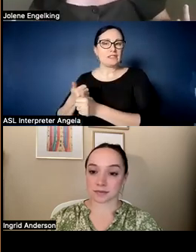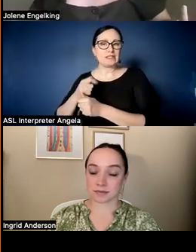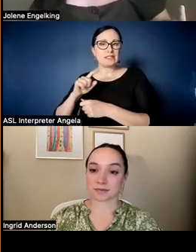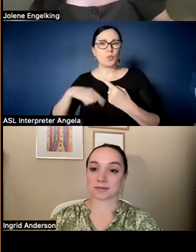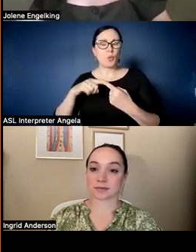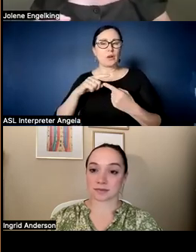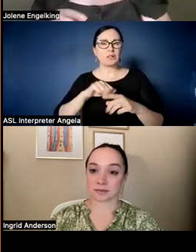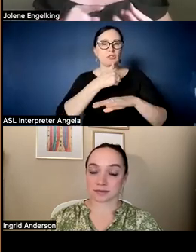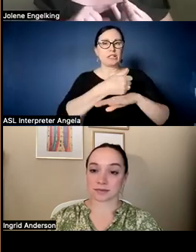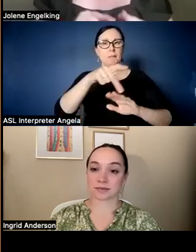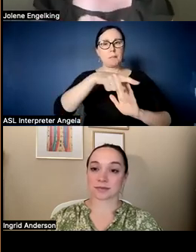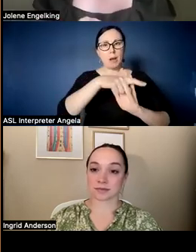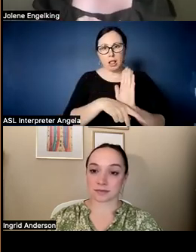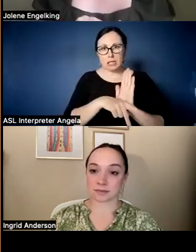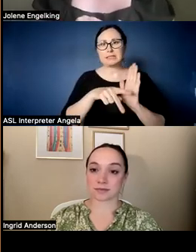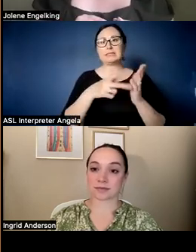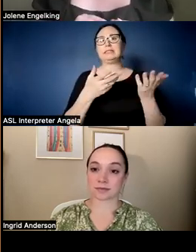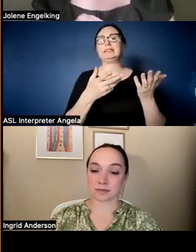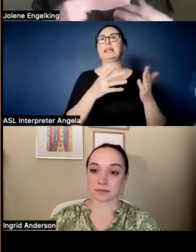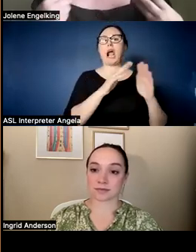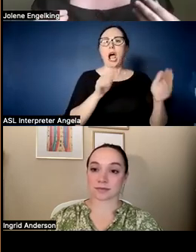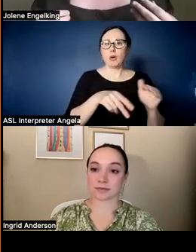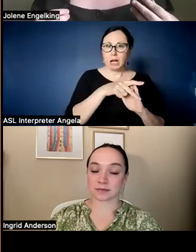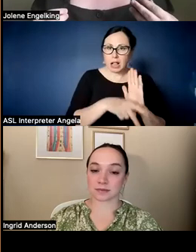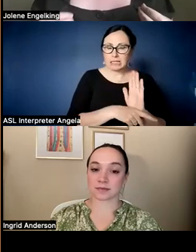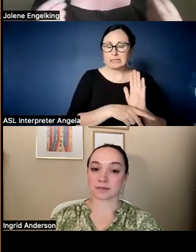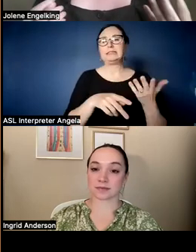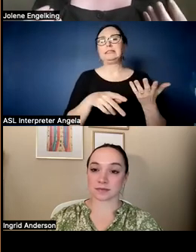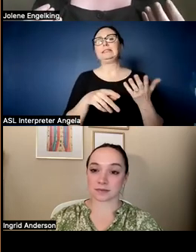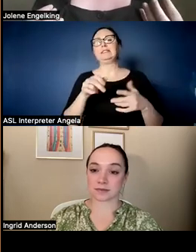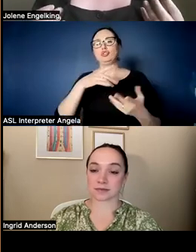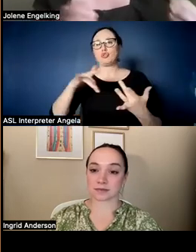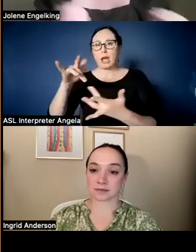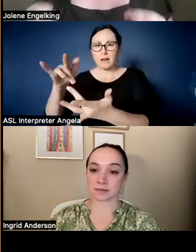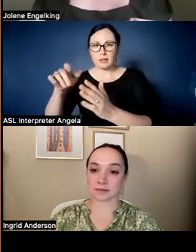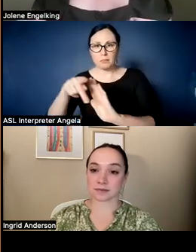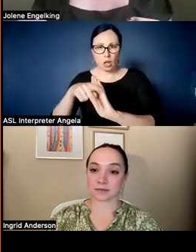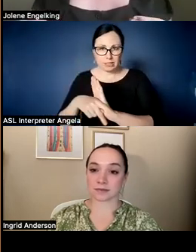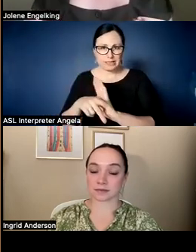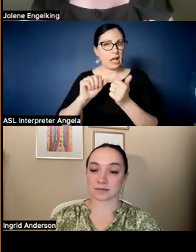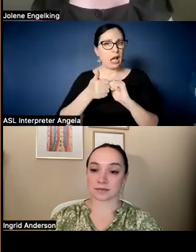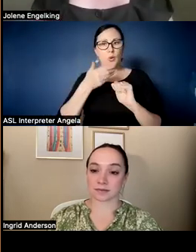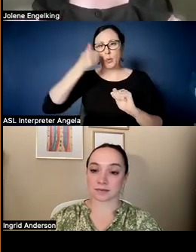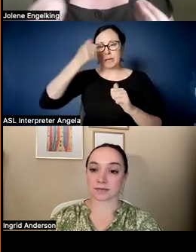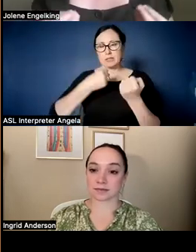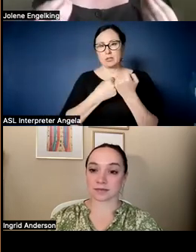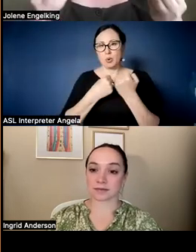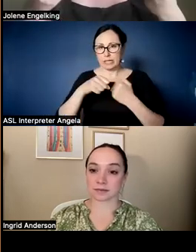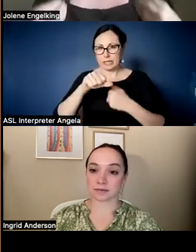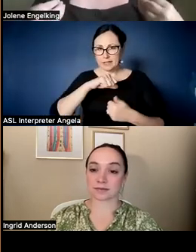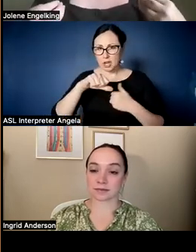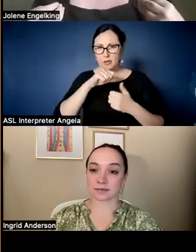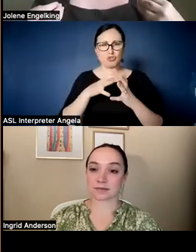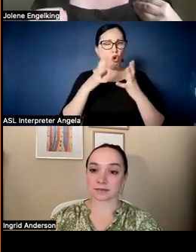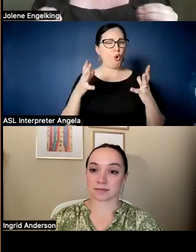attendance policies, when we're creating our travel policies, when we're really thinking about how are we best supporting each other, there's so much we can do